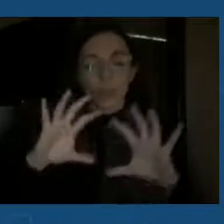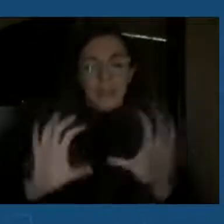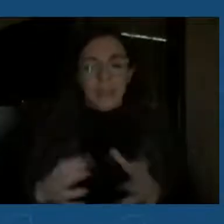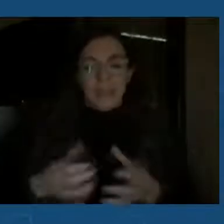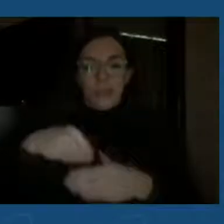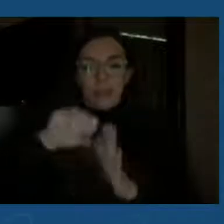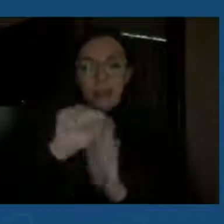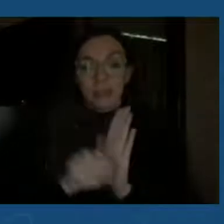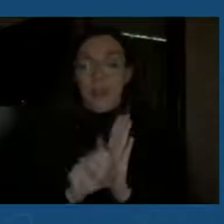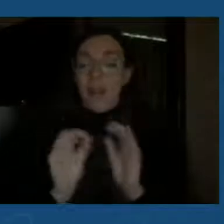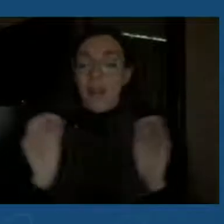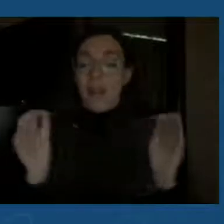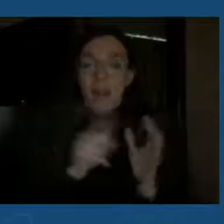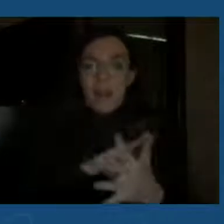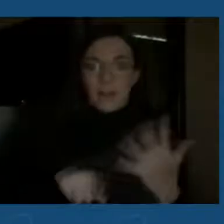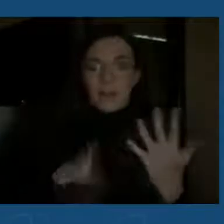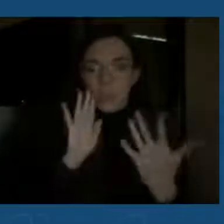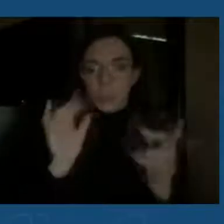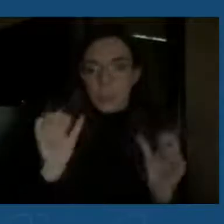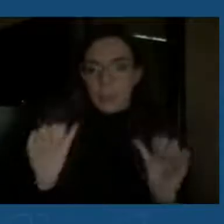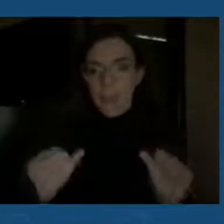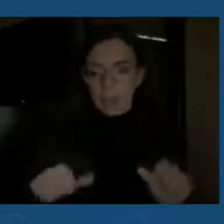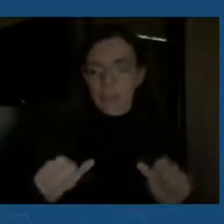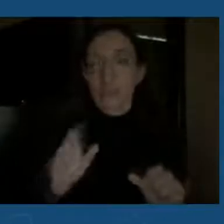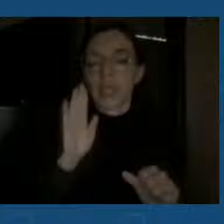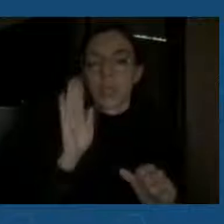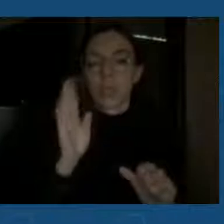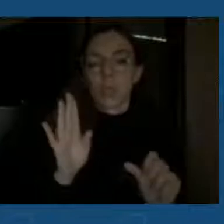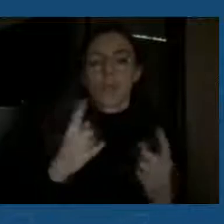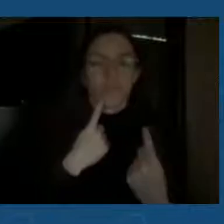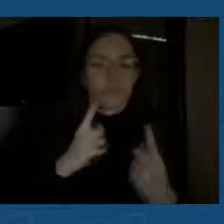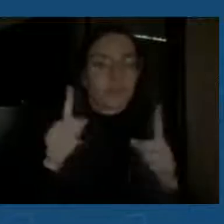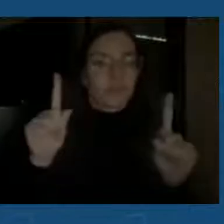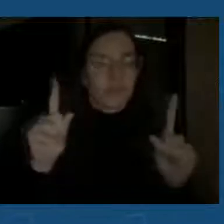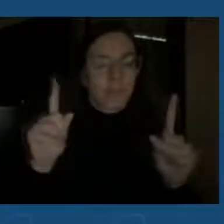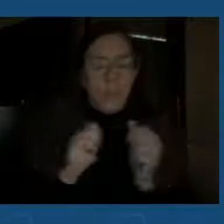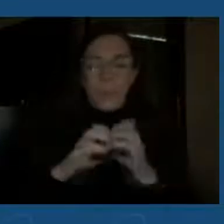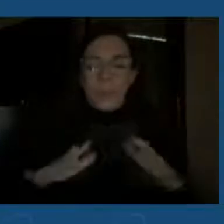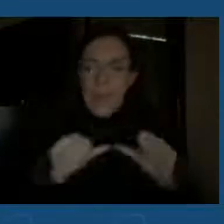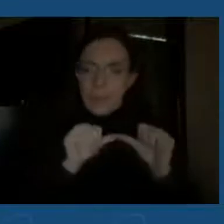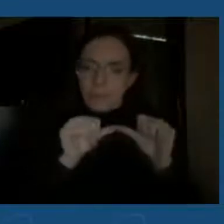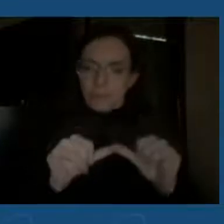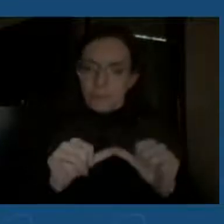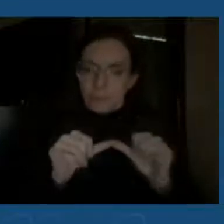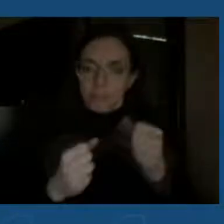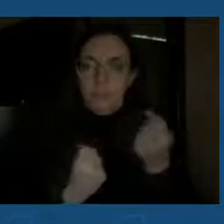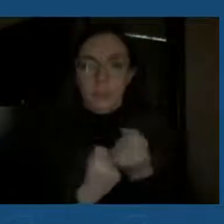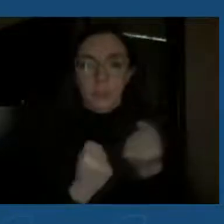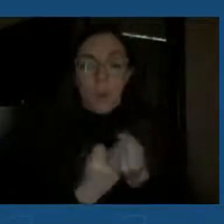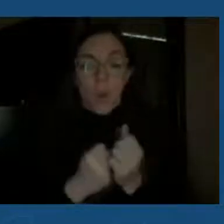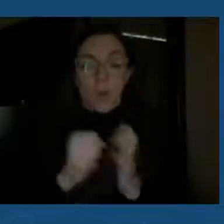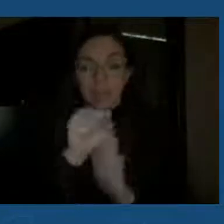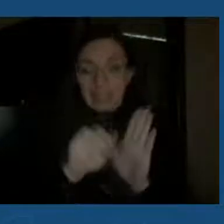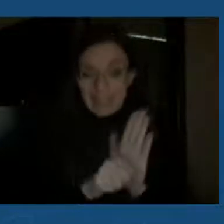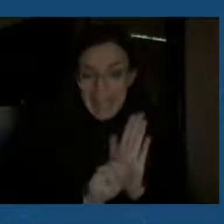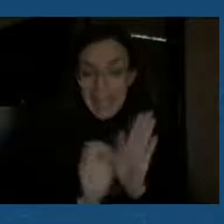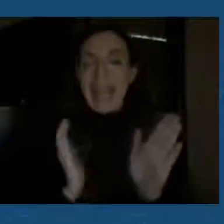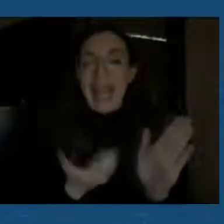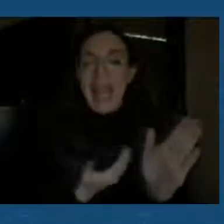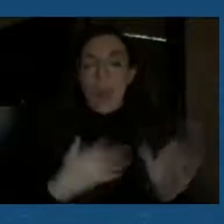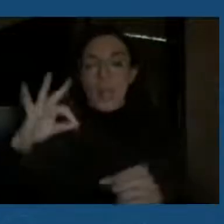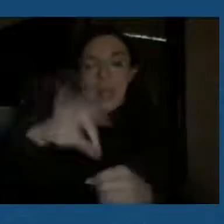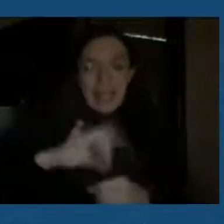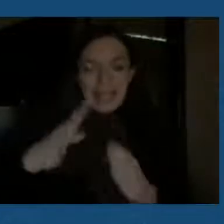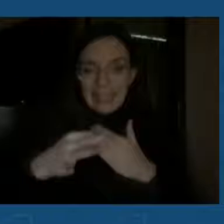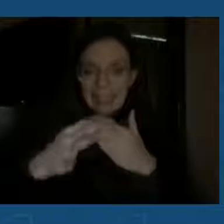be possible and would have happened without the generous ongoing support of the state, our elected leaders, and I'm delighted to see so many of you